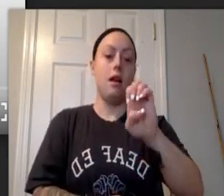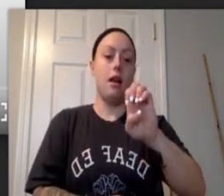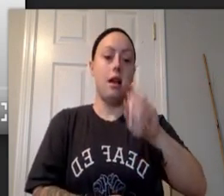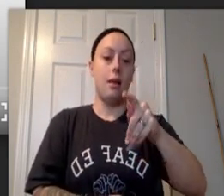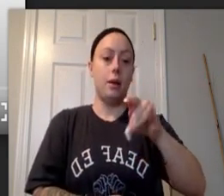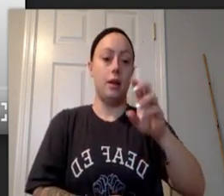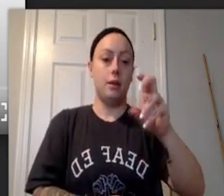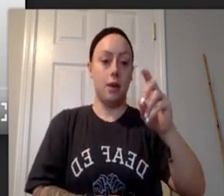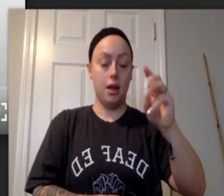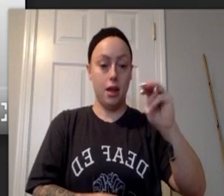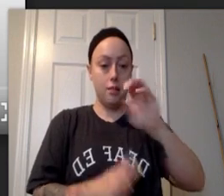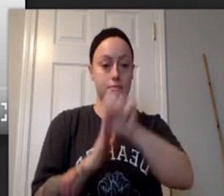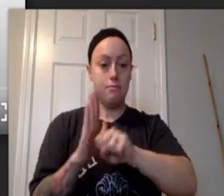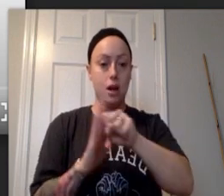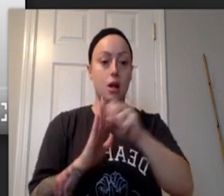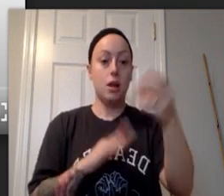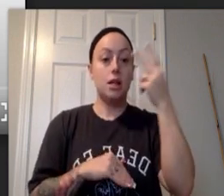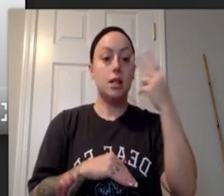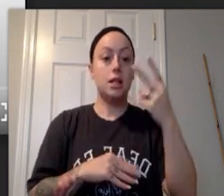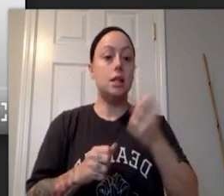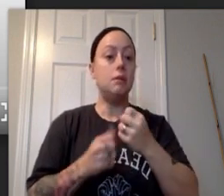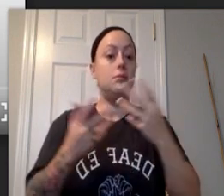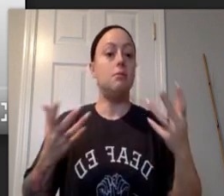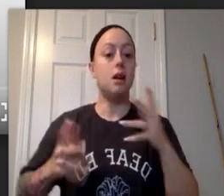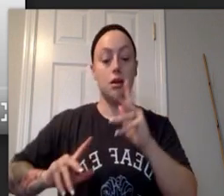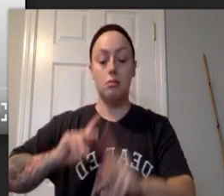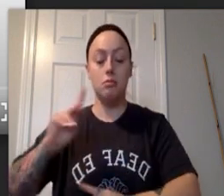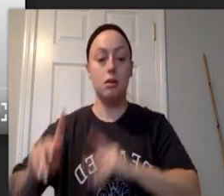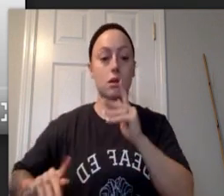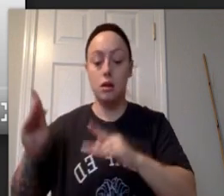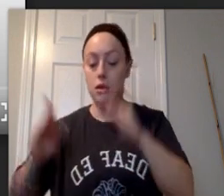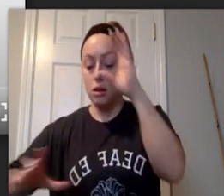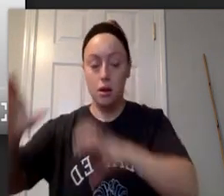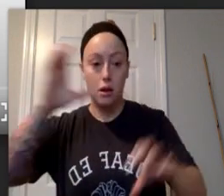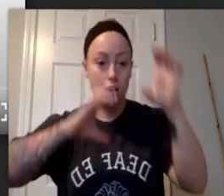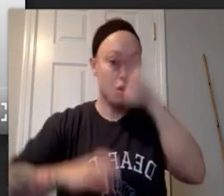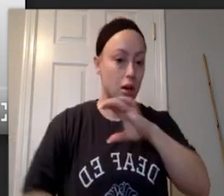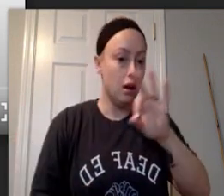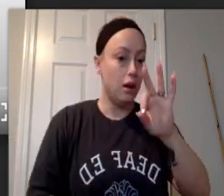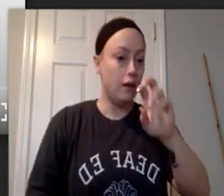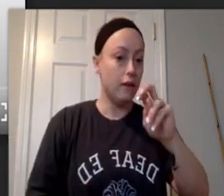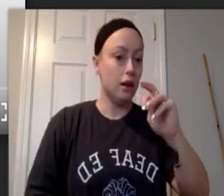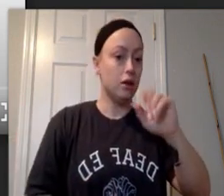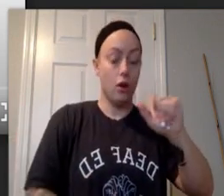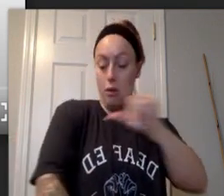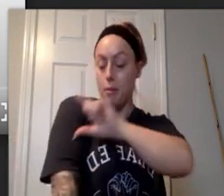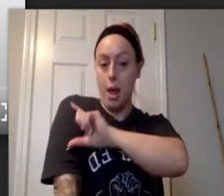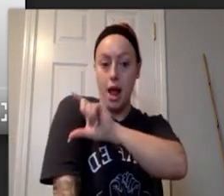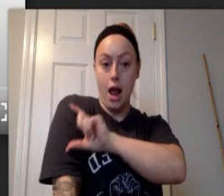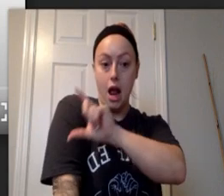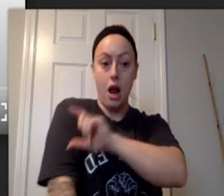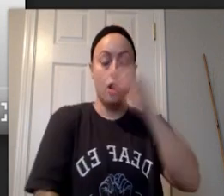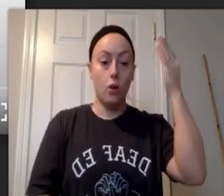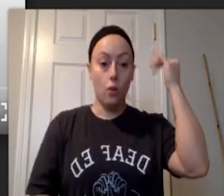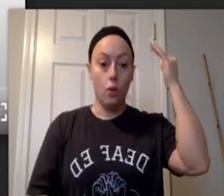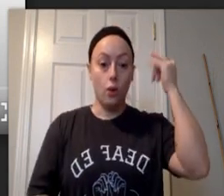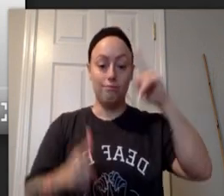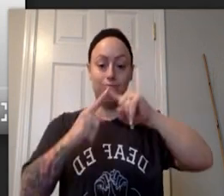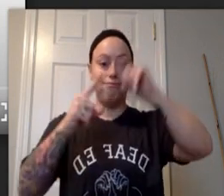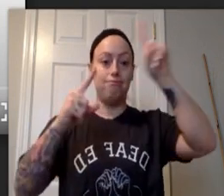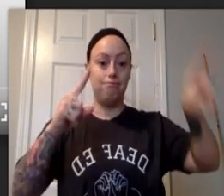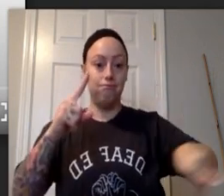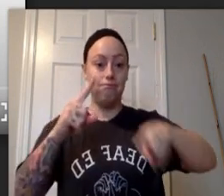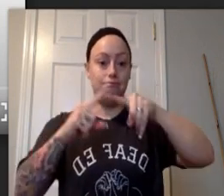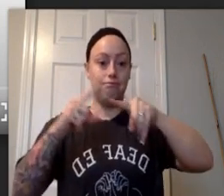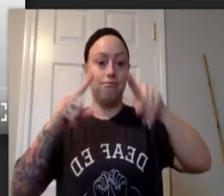were seeing people seeking out fentanyl patches and abusing them, because this is the cycle and nature